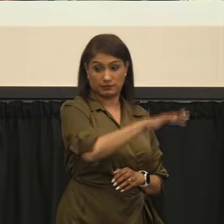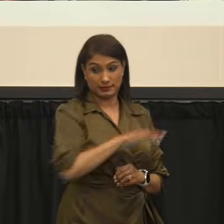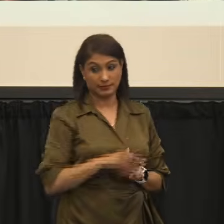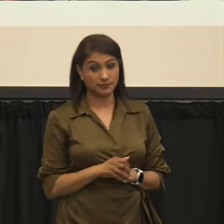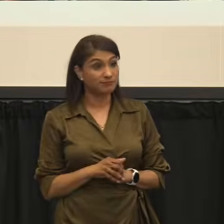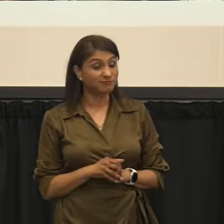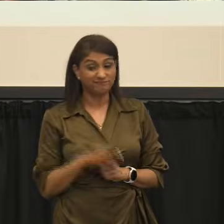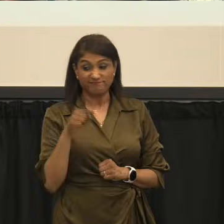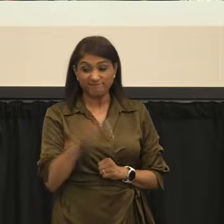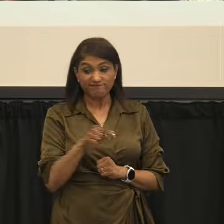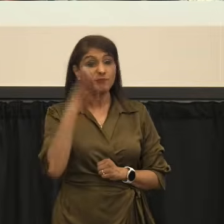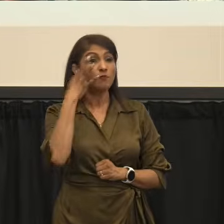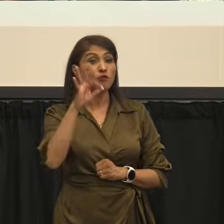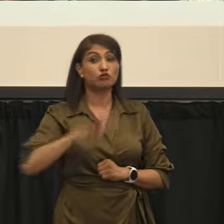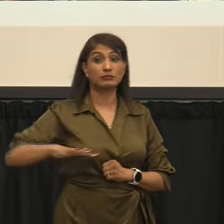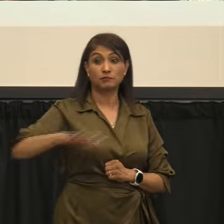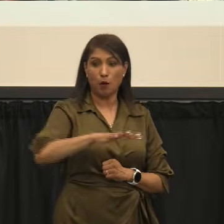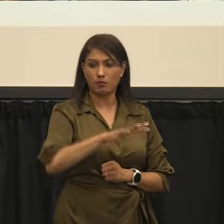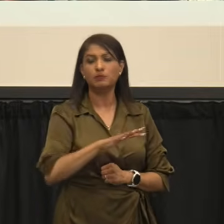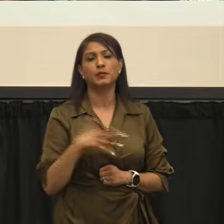Then professional domains.